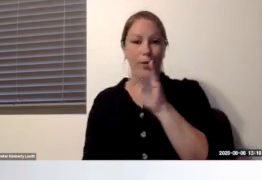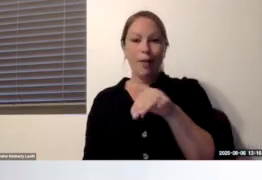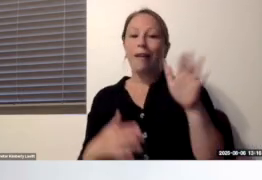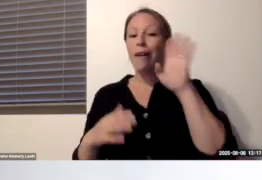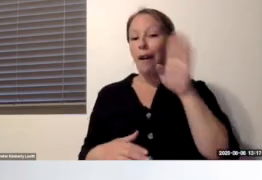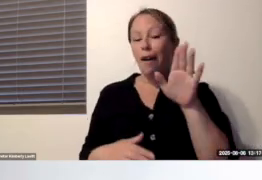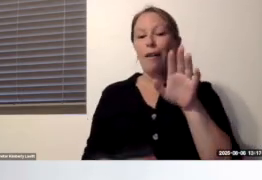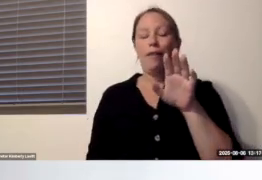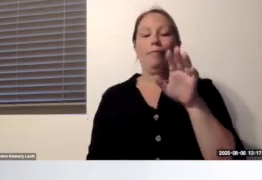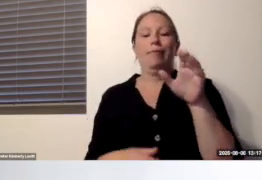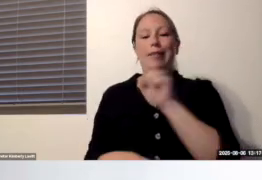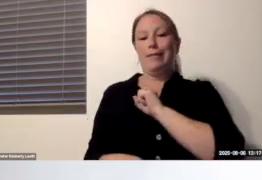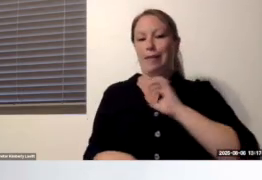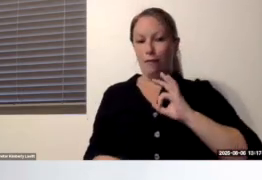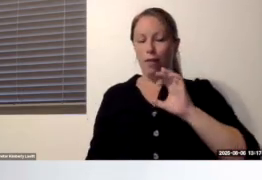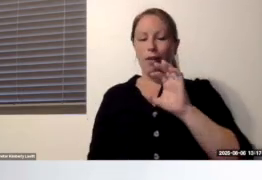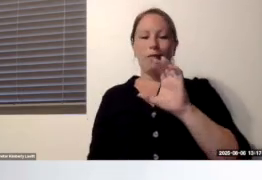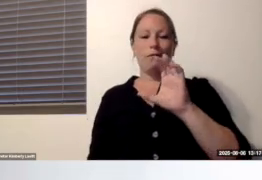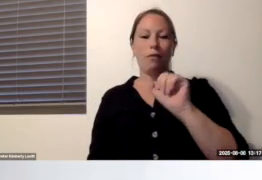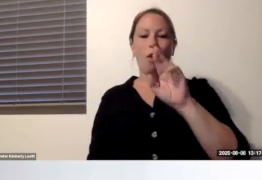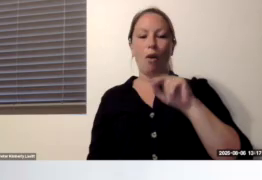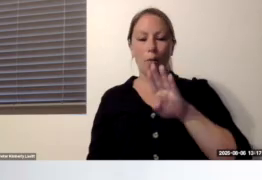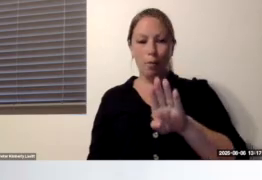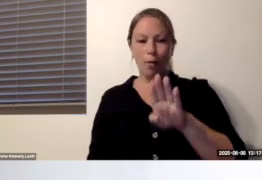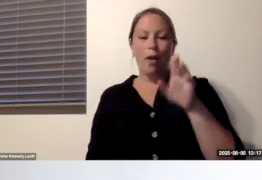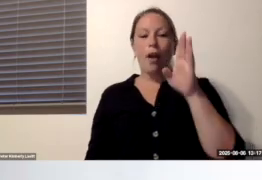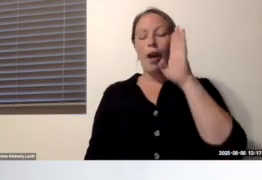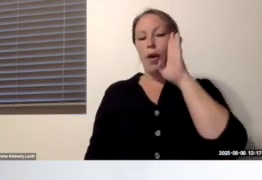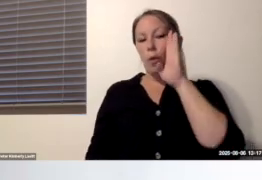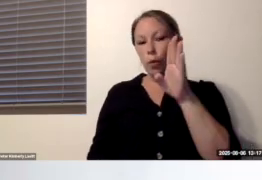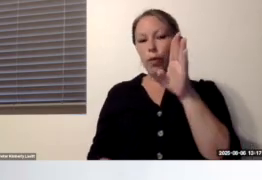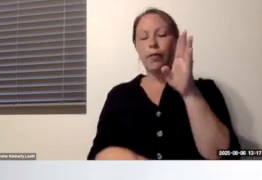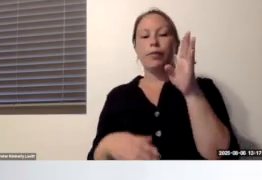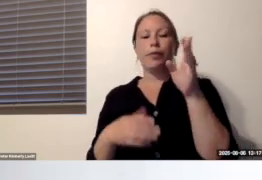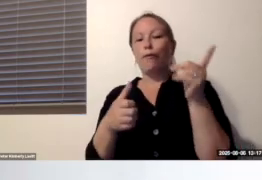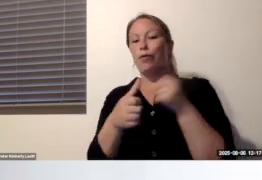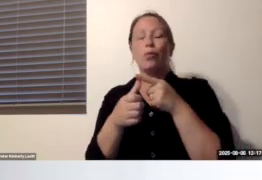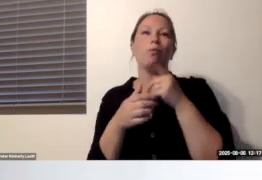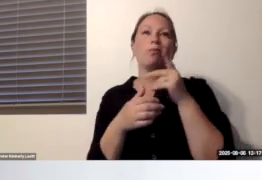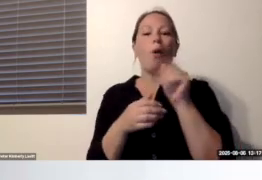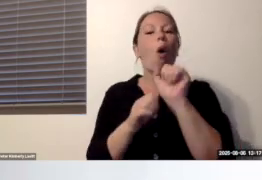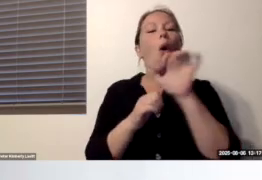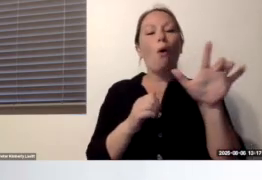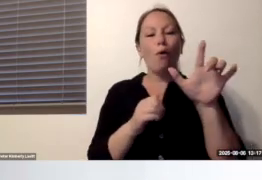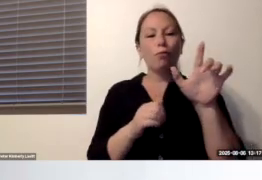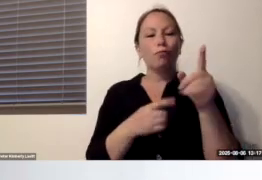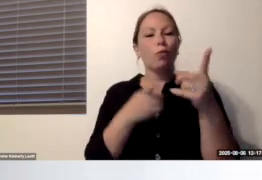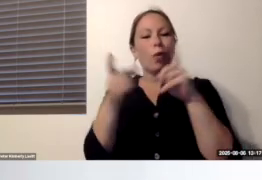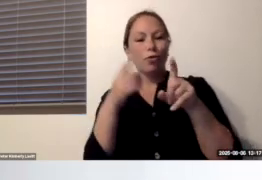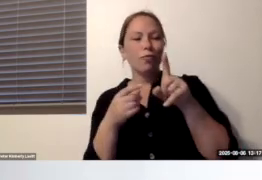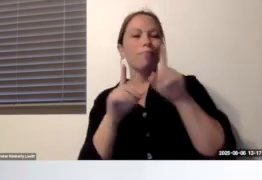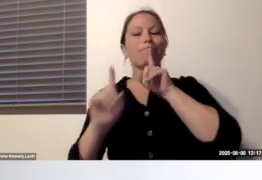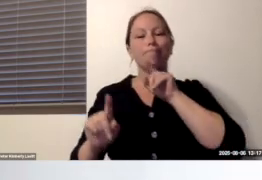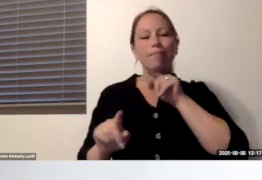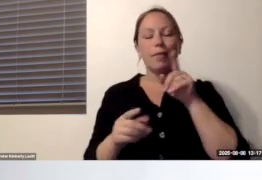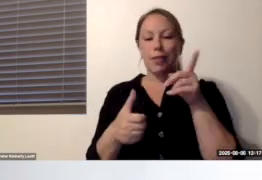Robert Chester here, staff at CARB. I'll be facilitating the first, well, all of the Q&A comment sessions. This is the